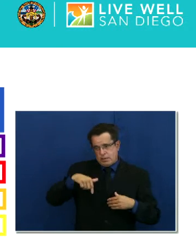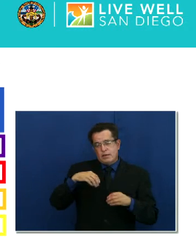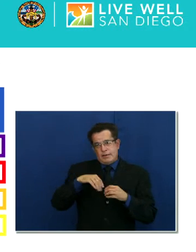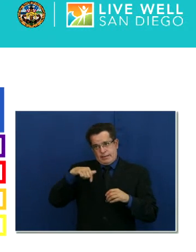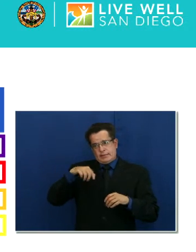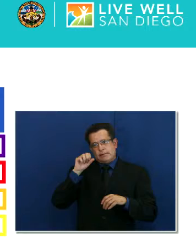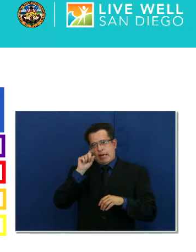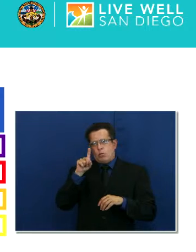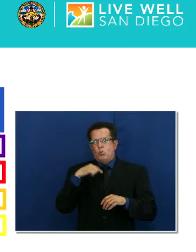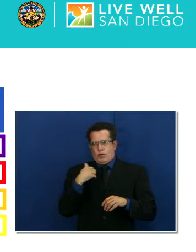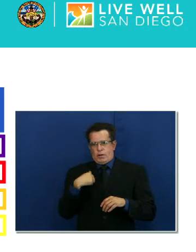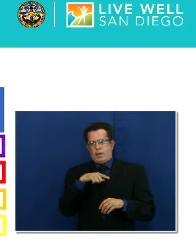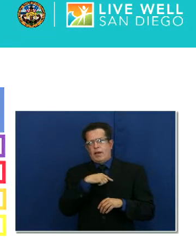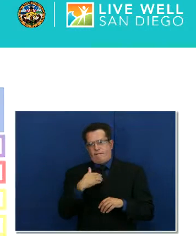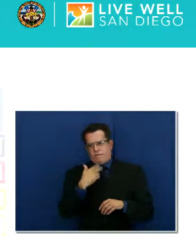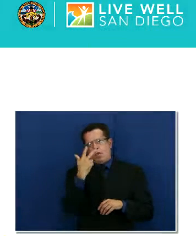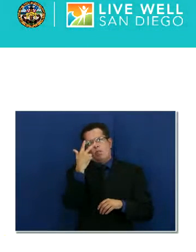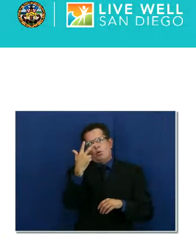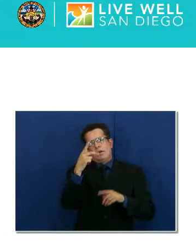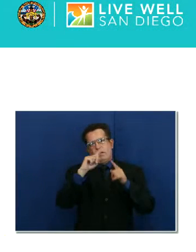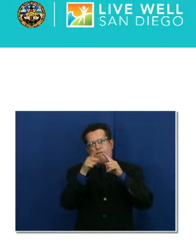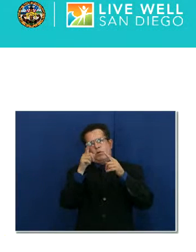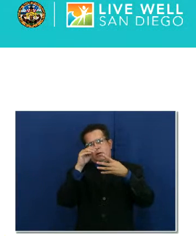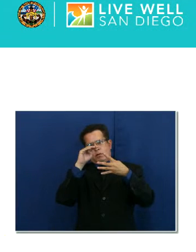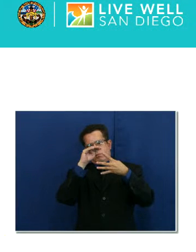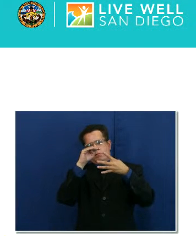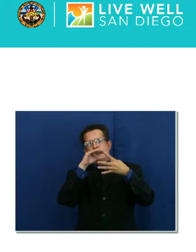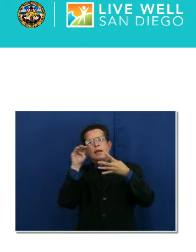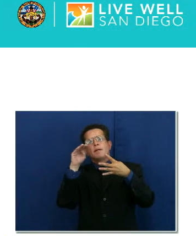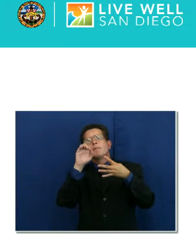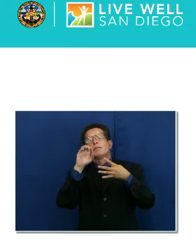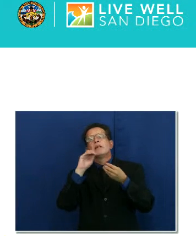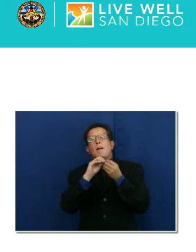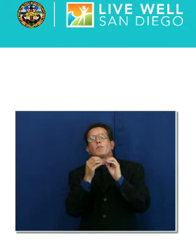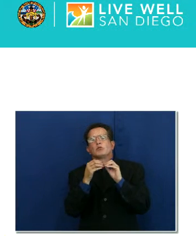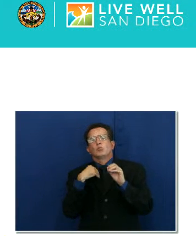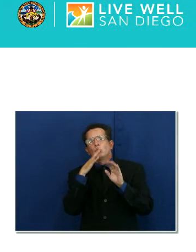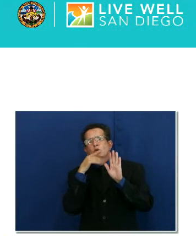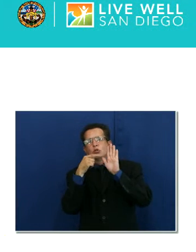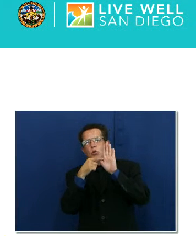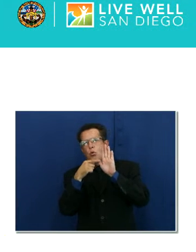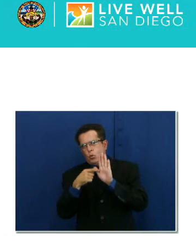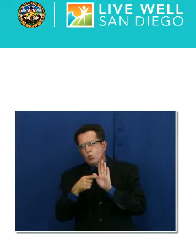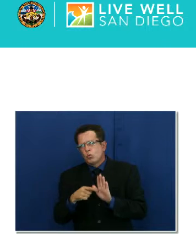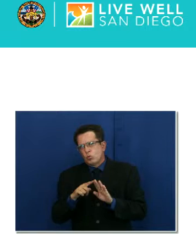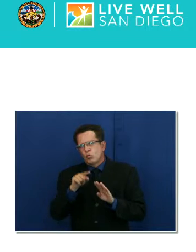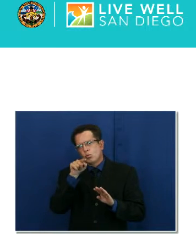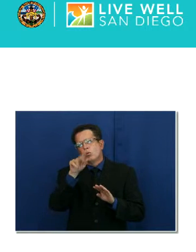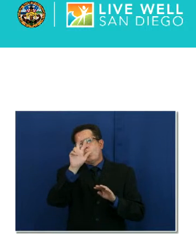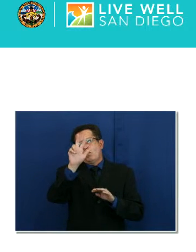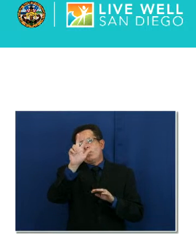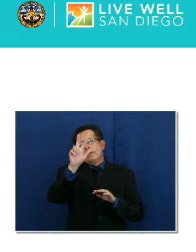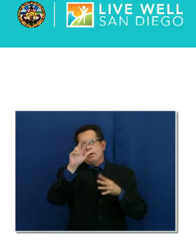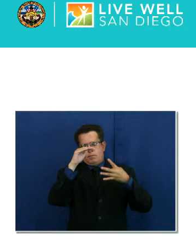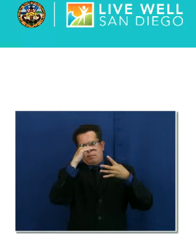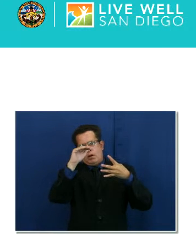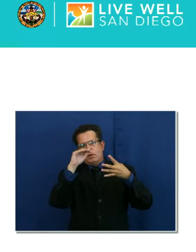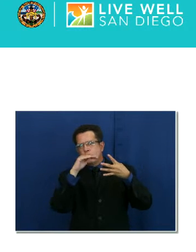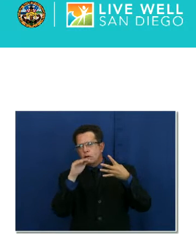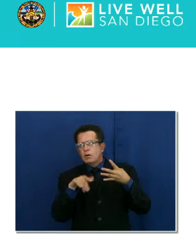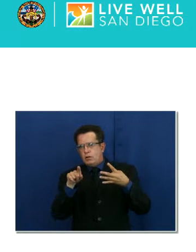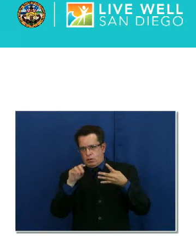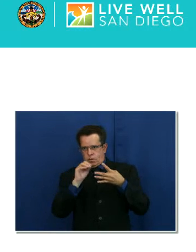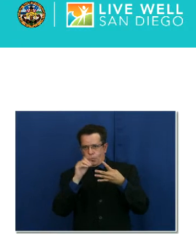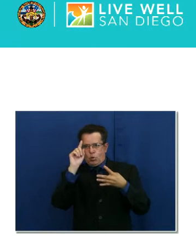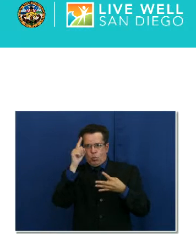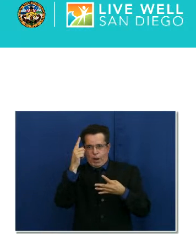3 metrics. If you go to the next slide. So we've provided results for number 1